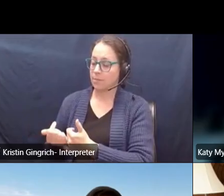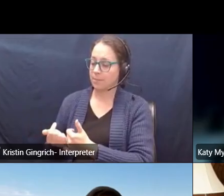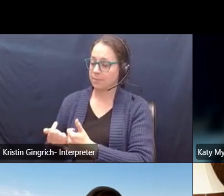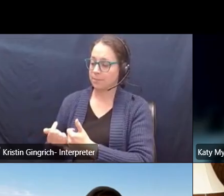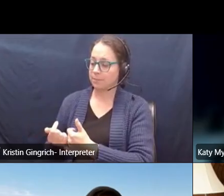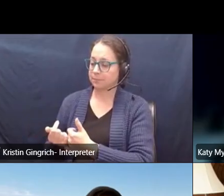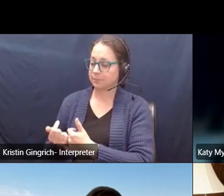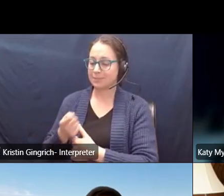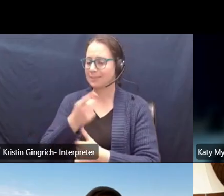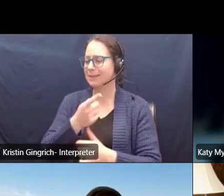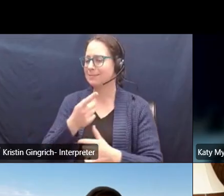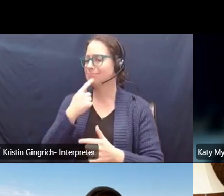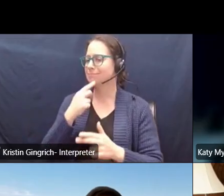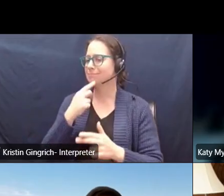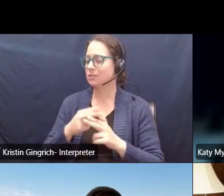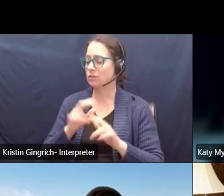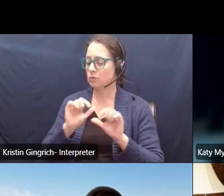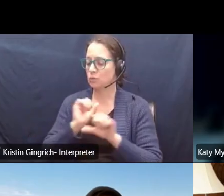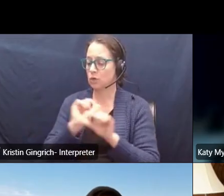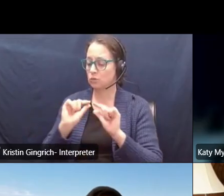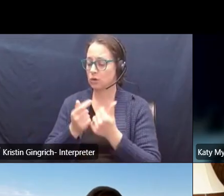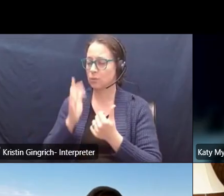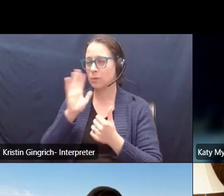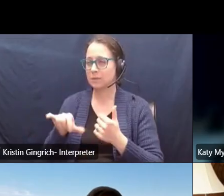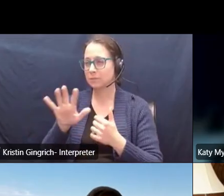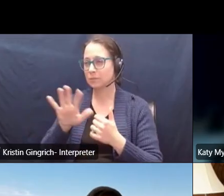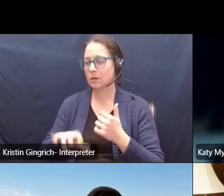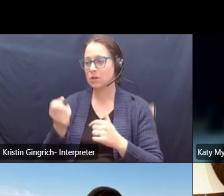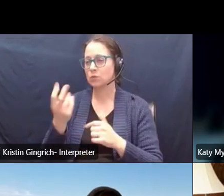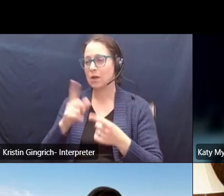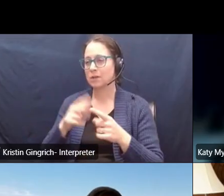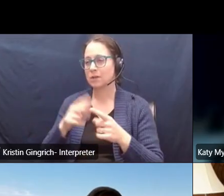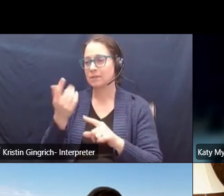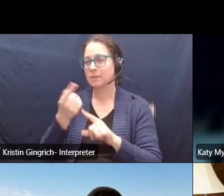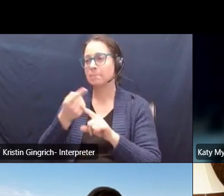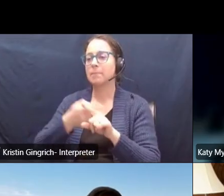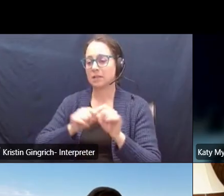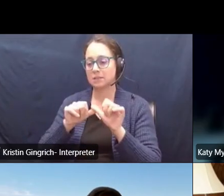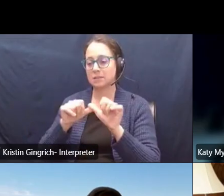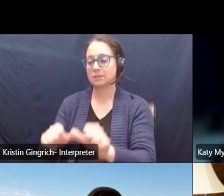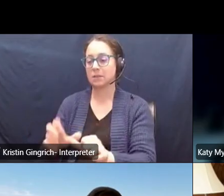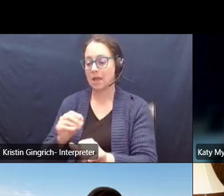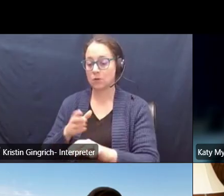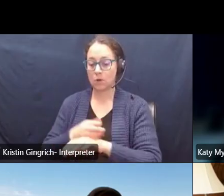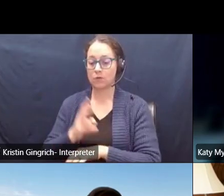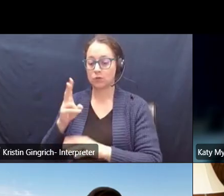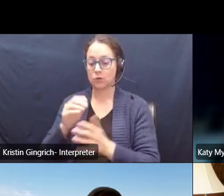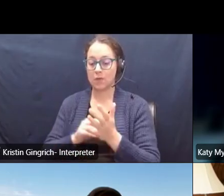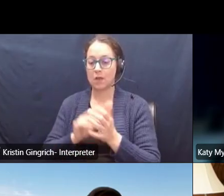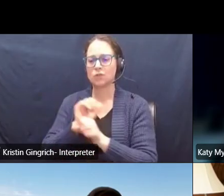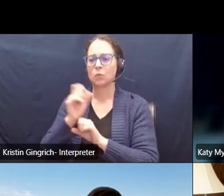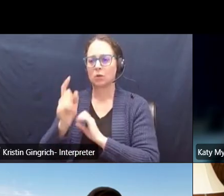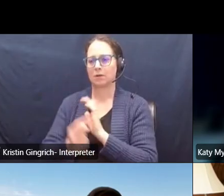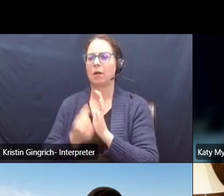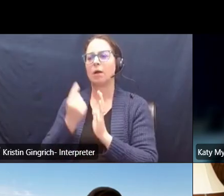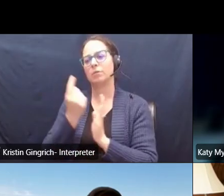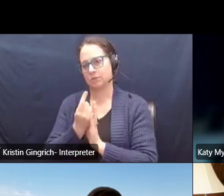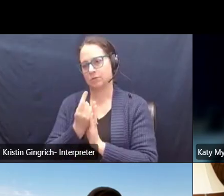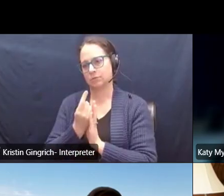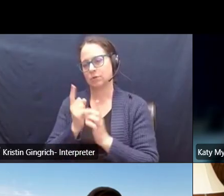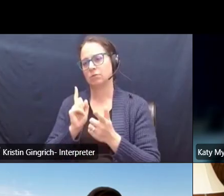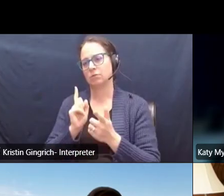he indicated that the work groups would take about 12 to 15 months and over 2,000 work hours to get to